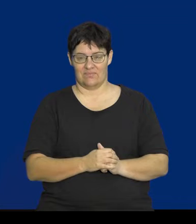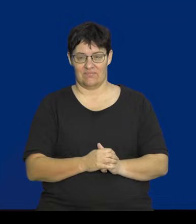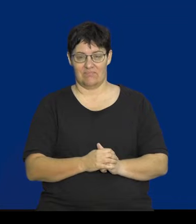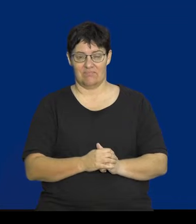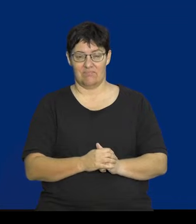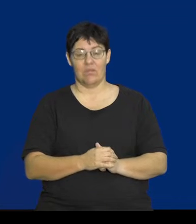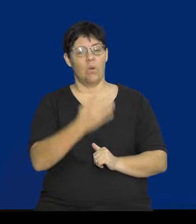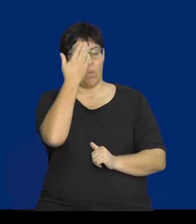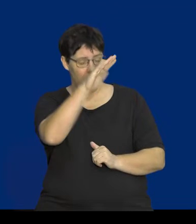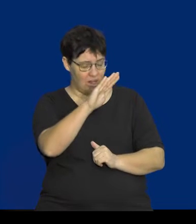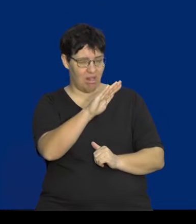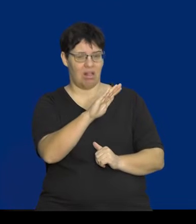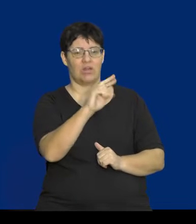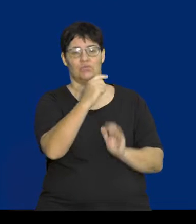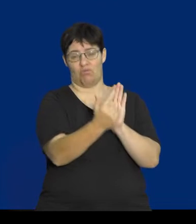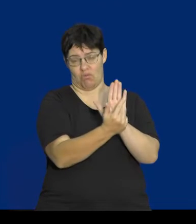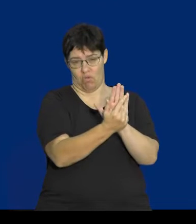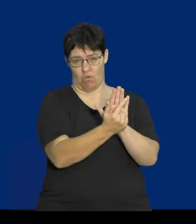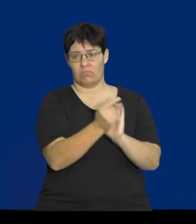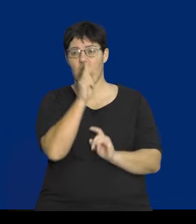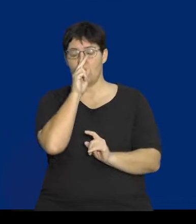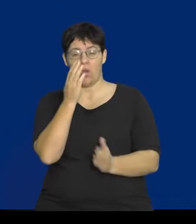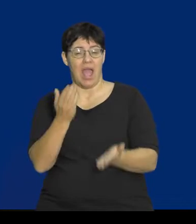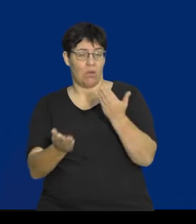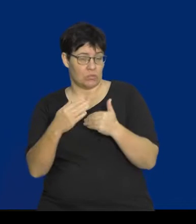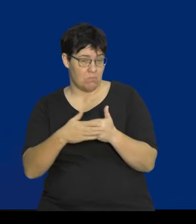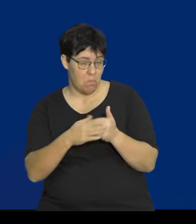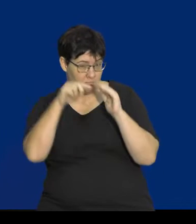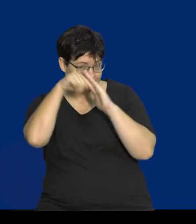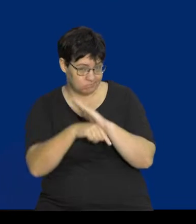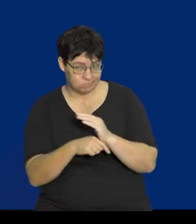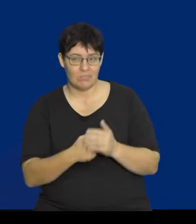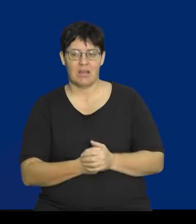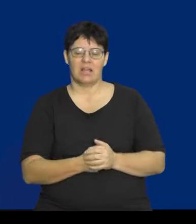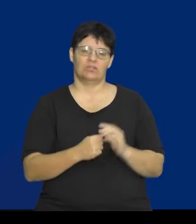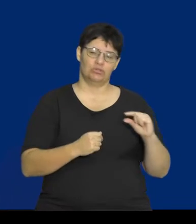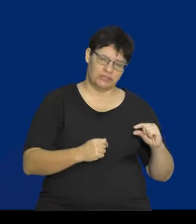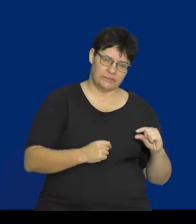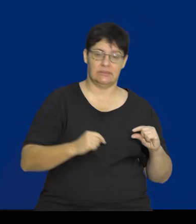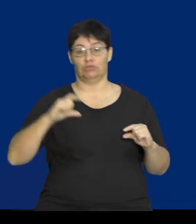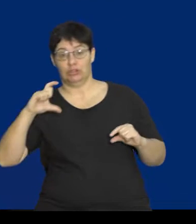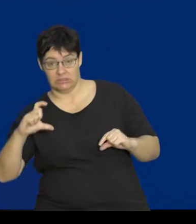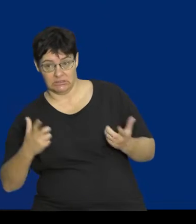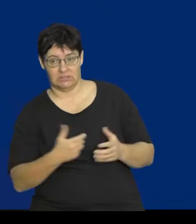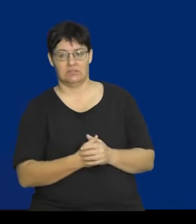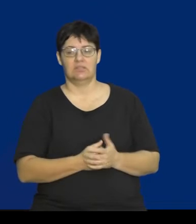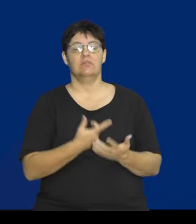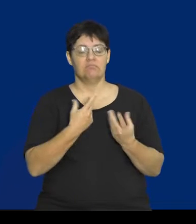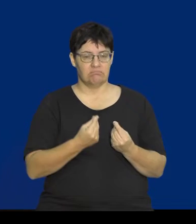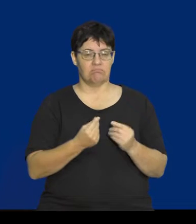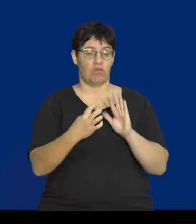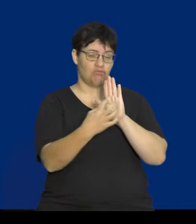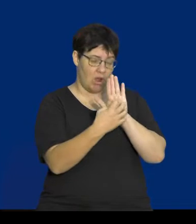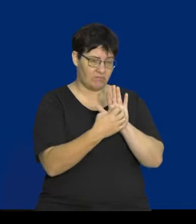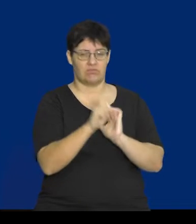we know Newton's law. We're going to look at the equation a little bit more, and G and big G, and some graphs, and then we're going to do questions.